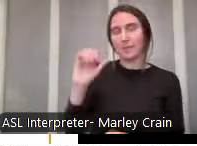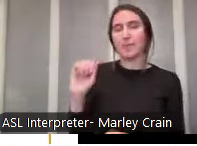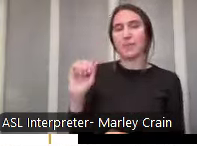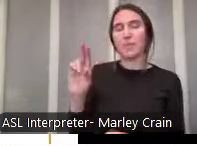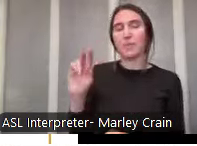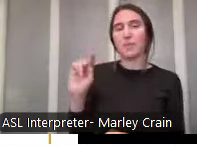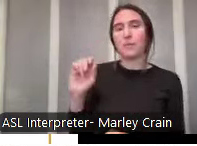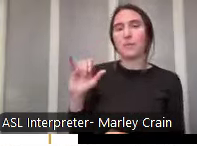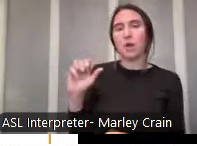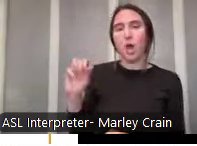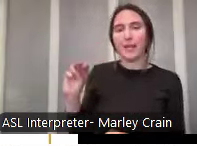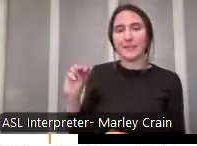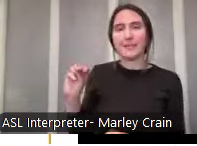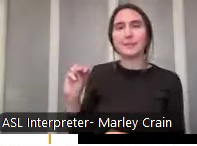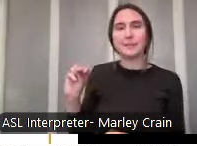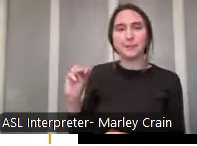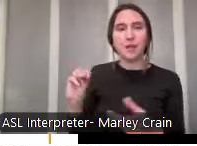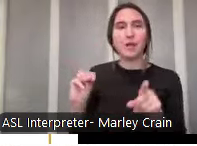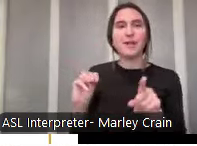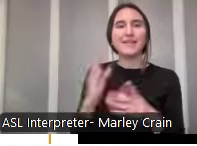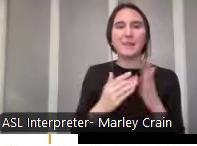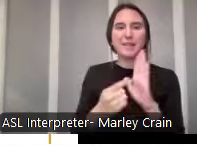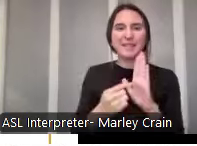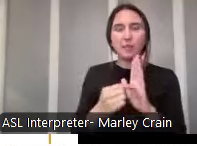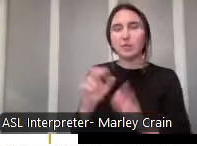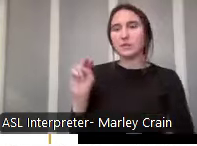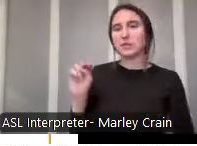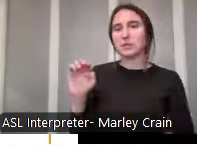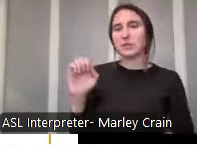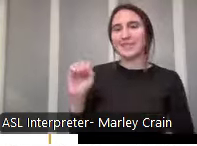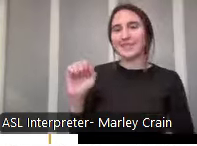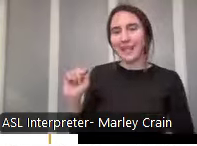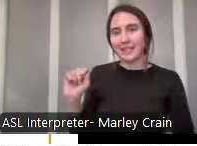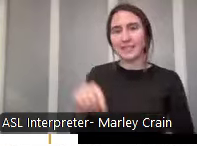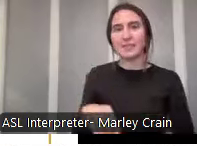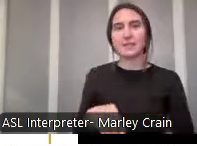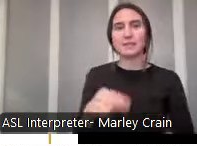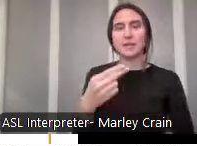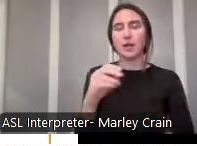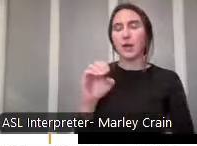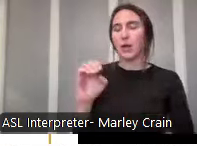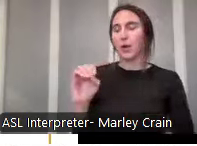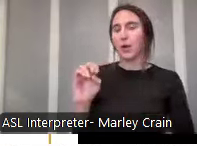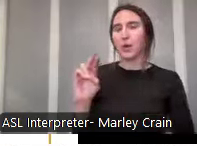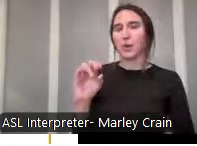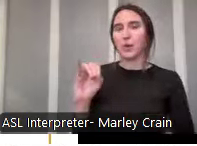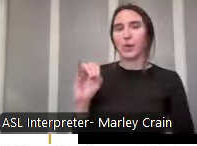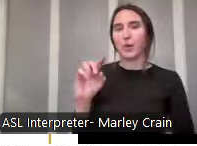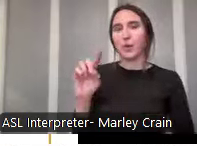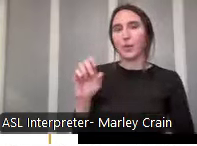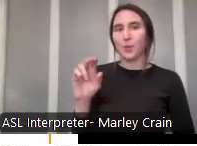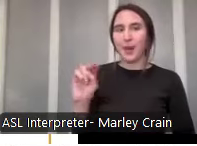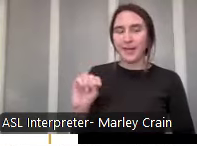NEST, Horizon, AIMS, for example. So across the range of support needs with students